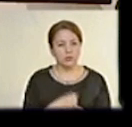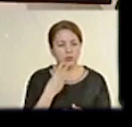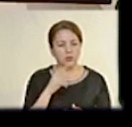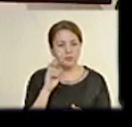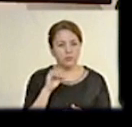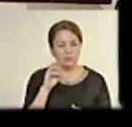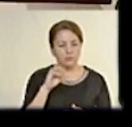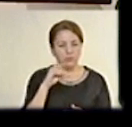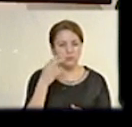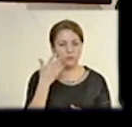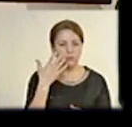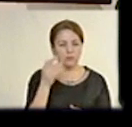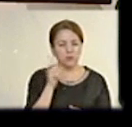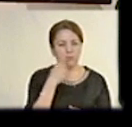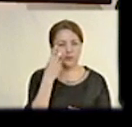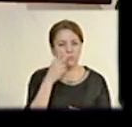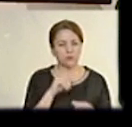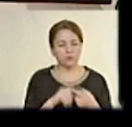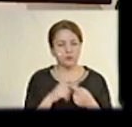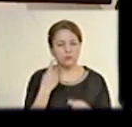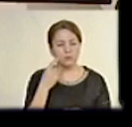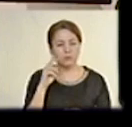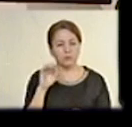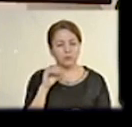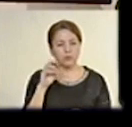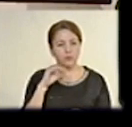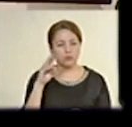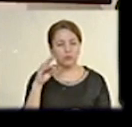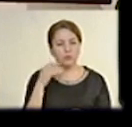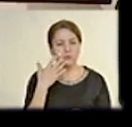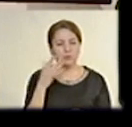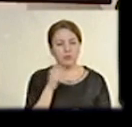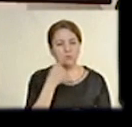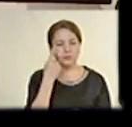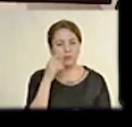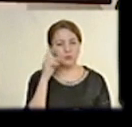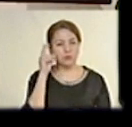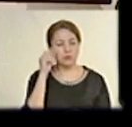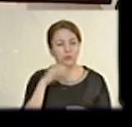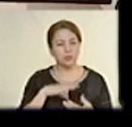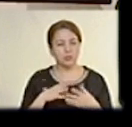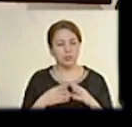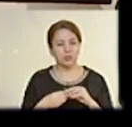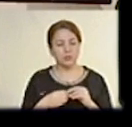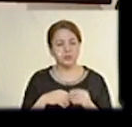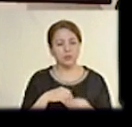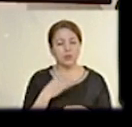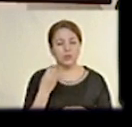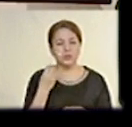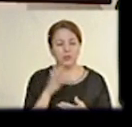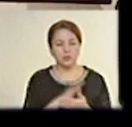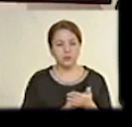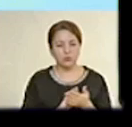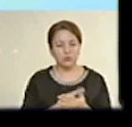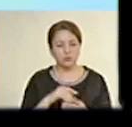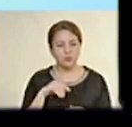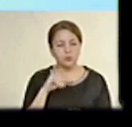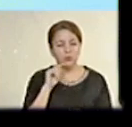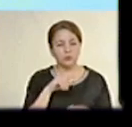butun 5 dan 2 qo'shamiz 1 butun 5 dan 1 sonlarning yig'indisi. Yana bir bor takrorlaymiz. Bu